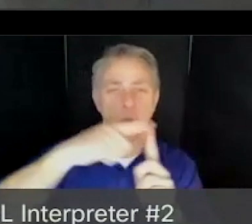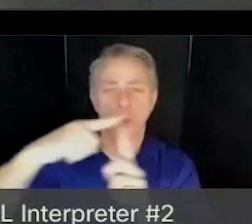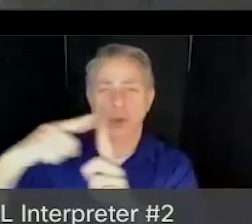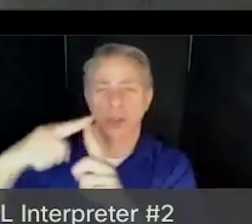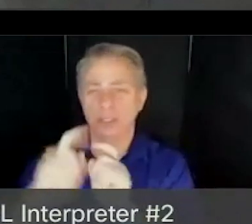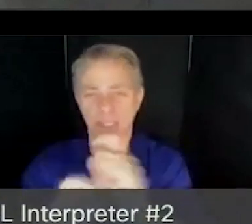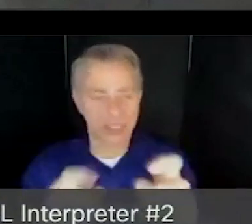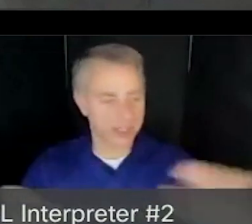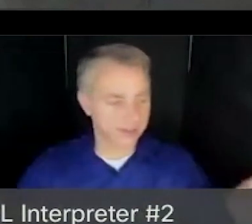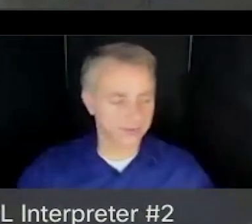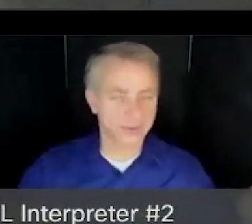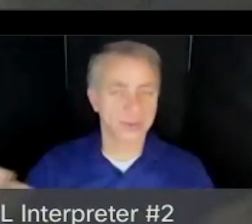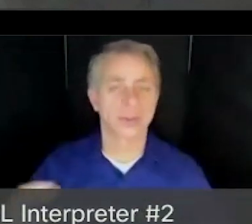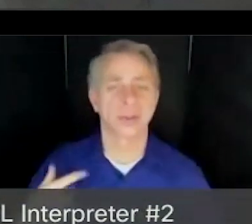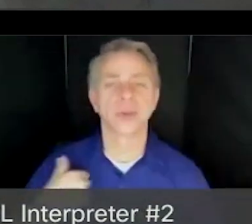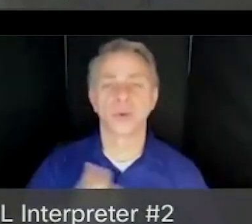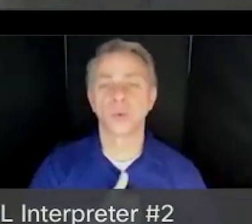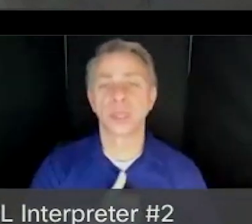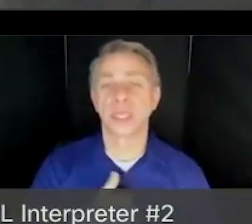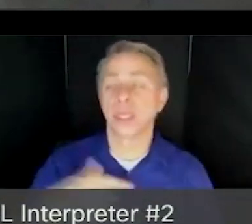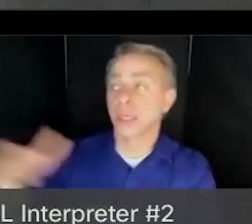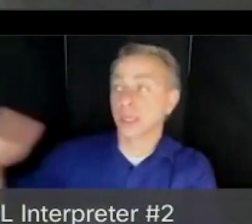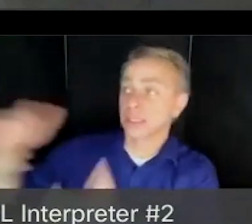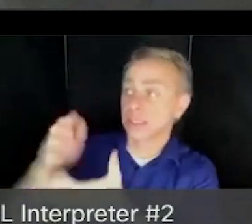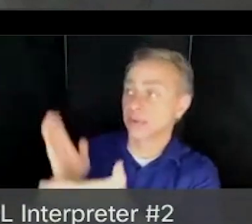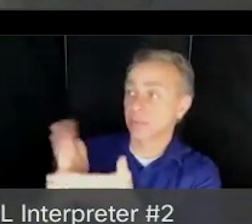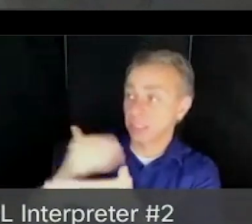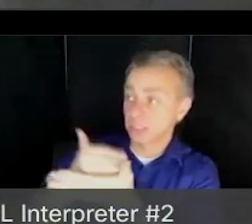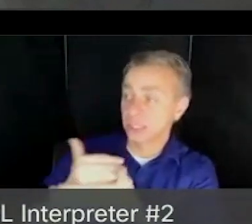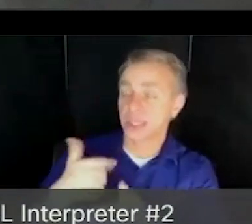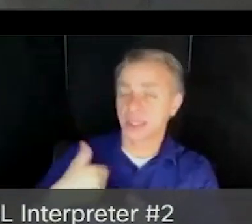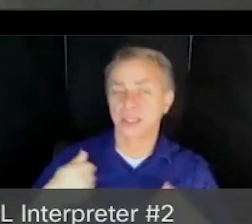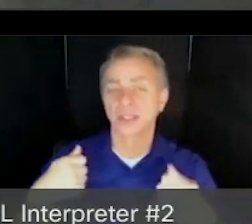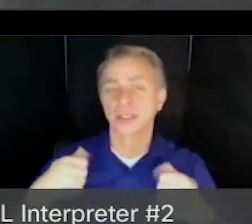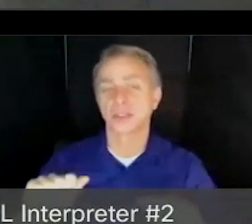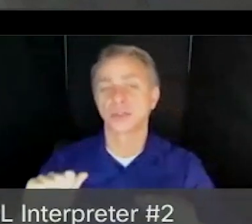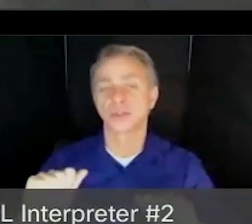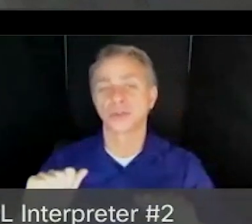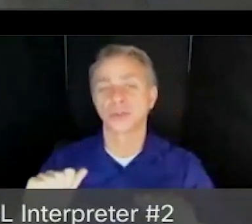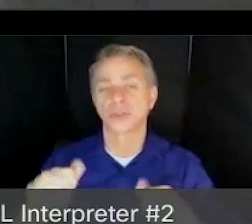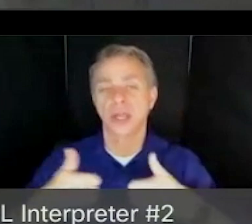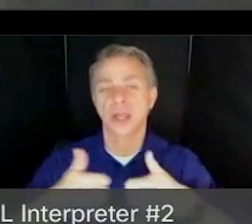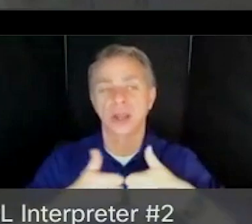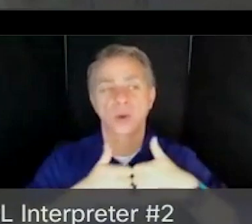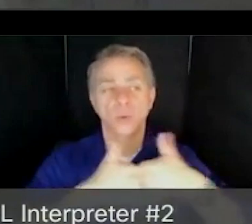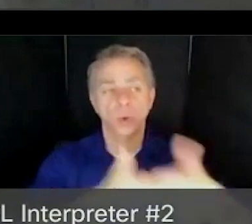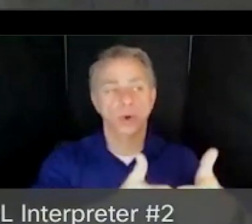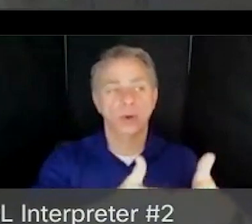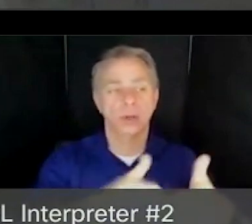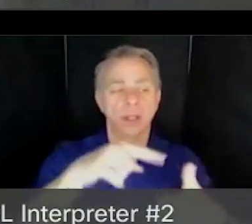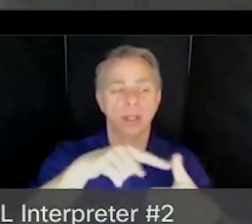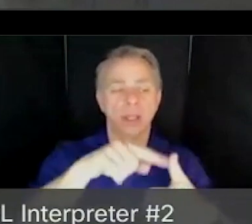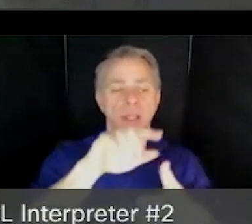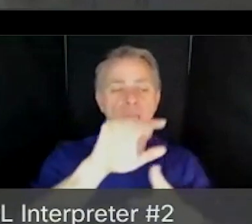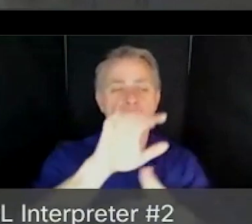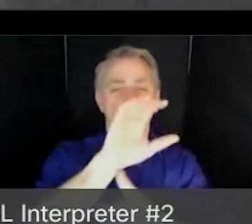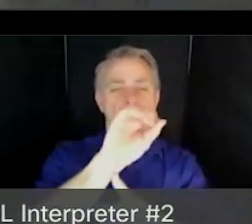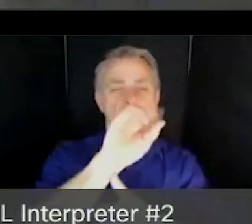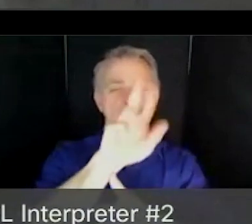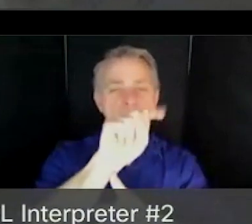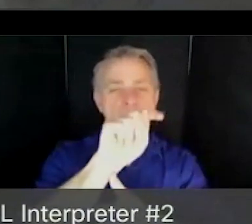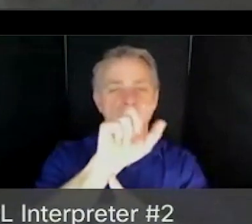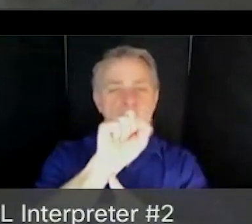we try to fund, depending on our budget, all applications that are scored as outstanding or excellent.